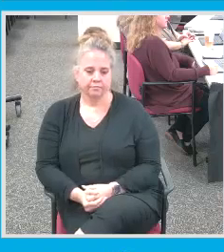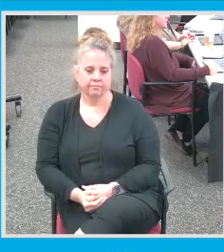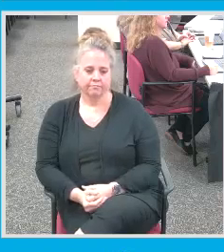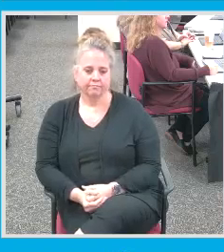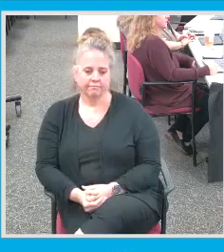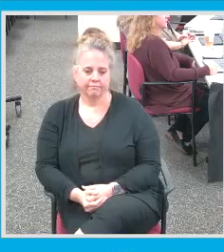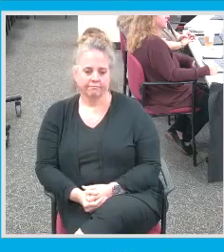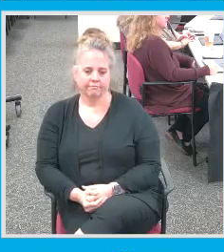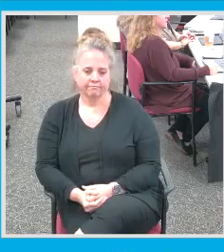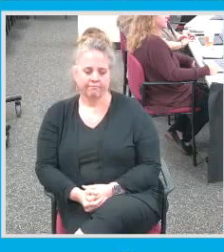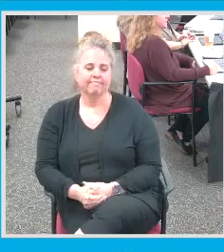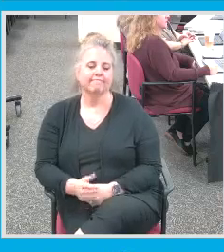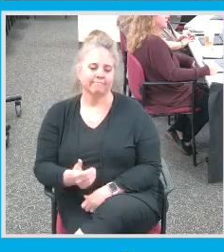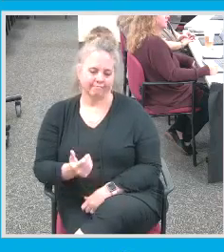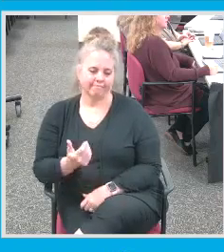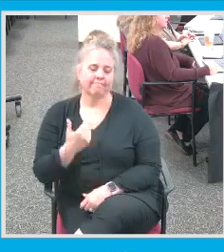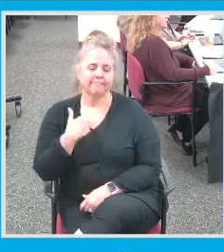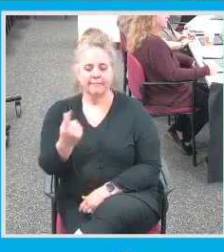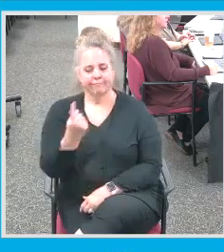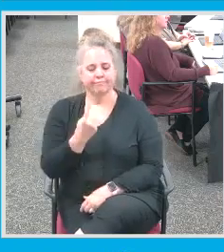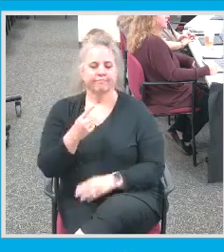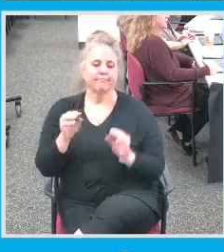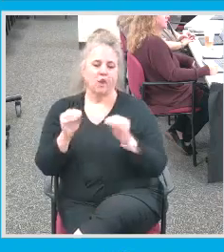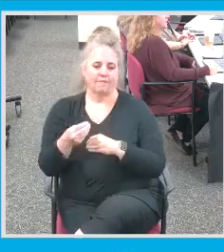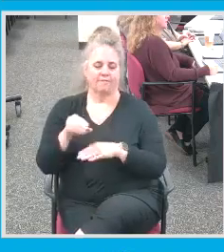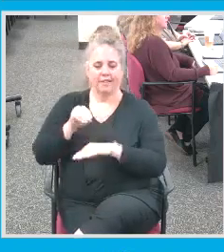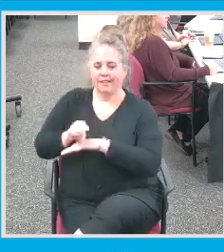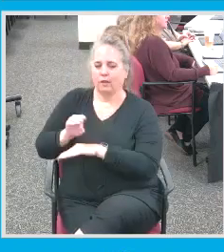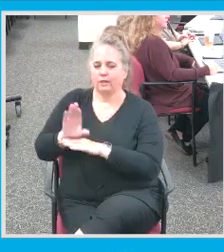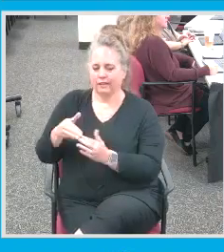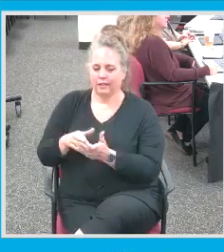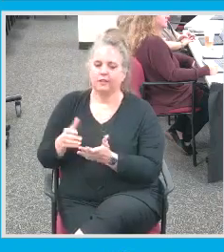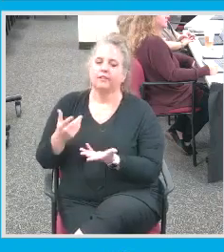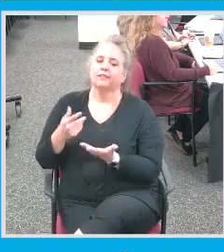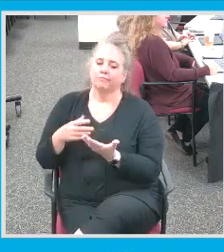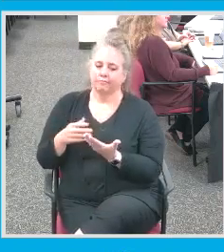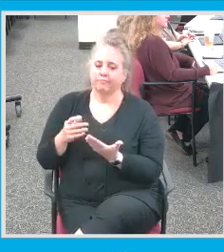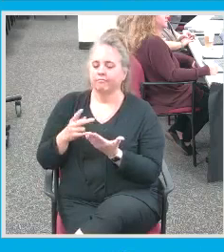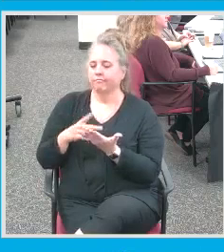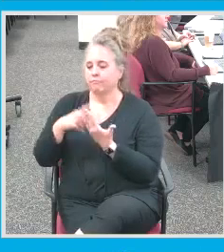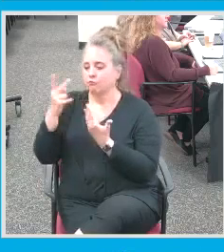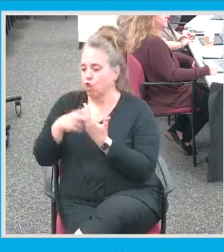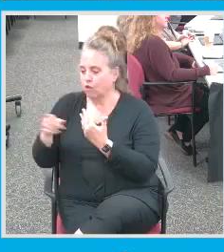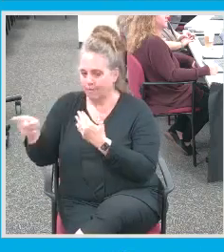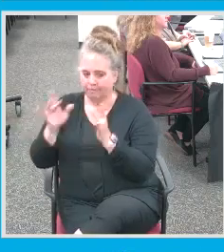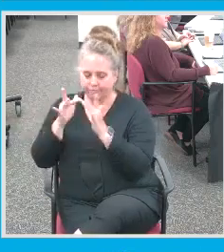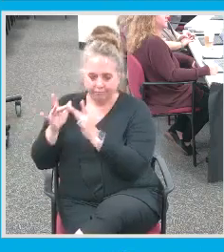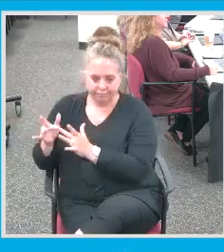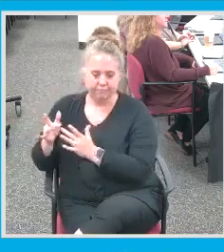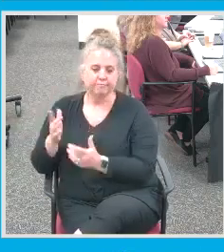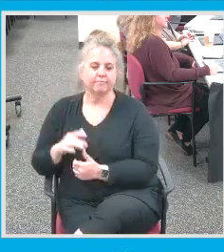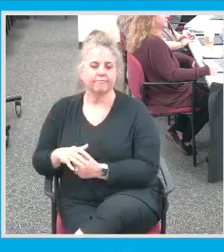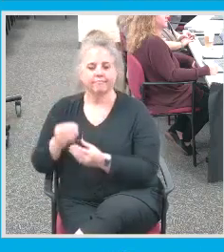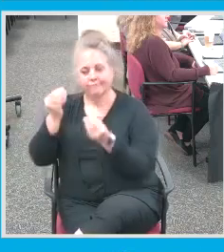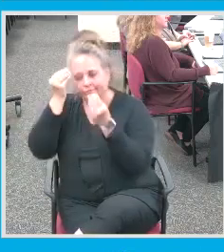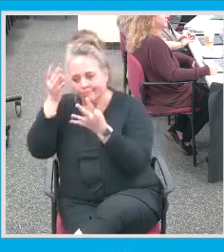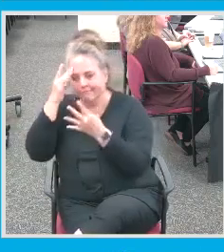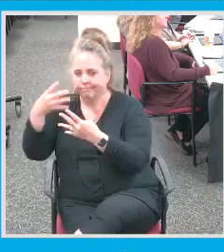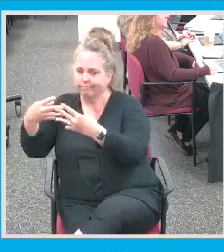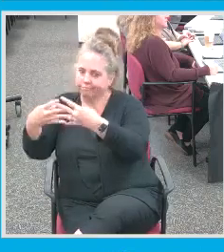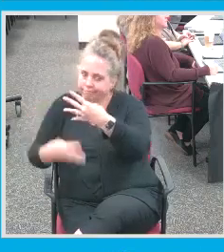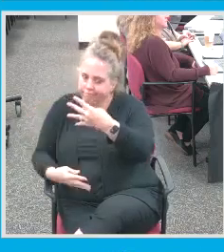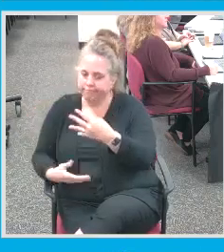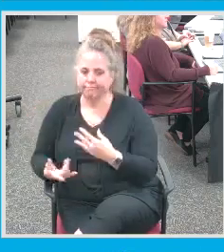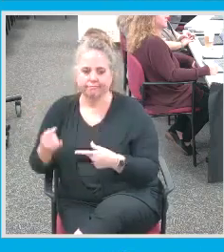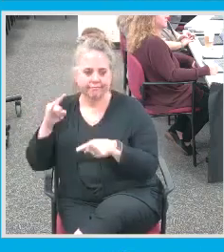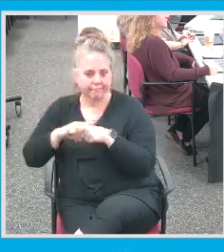counseling center, and they worked on this program online. So it gave them information about what's in cigarettes, what's